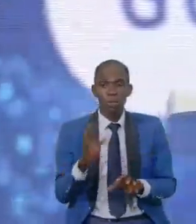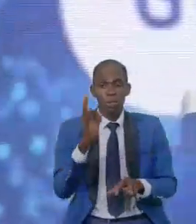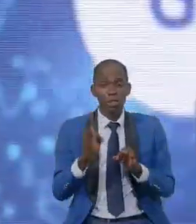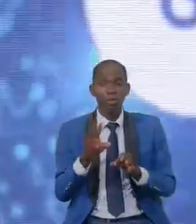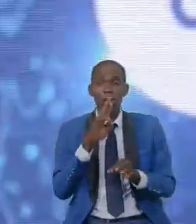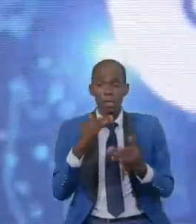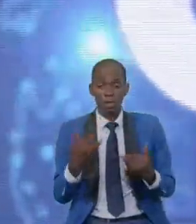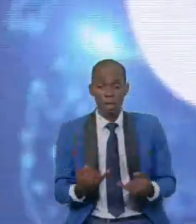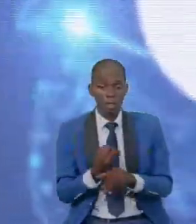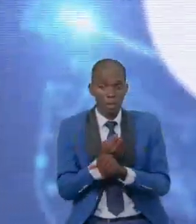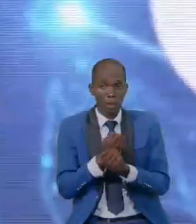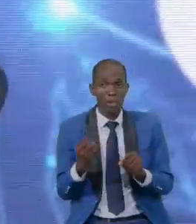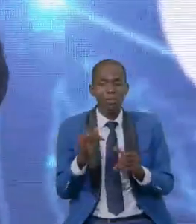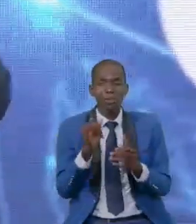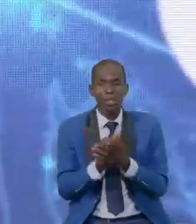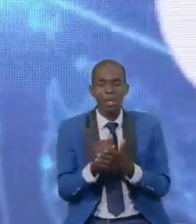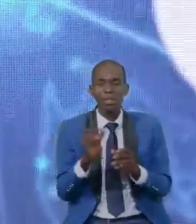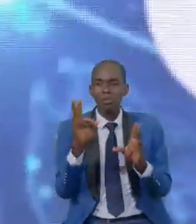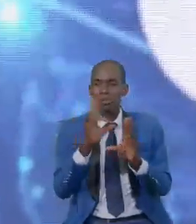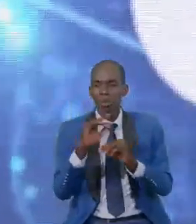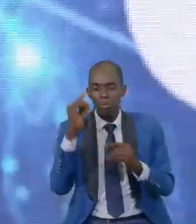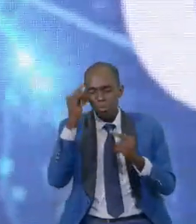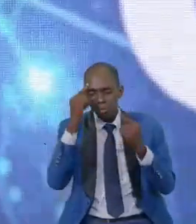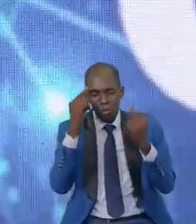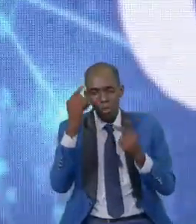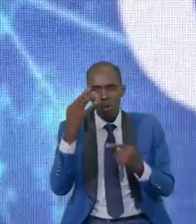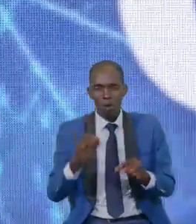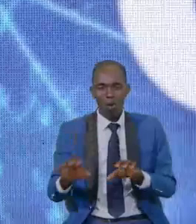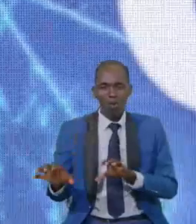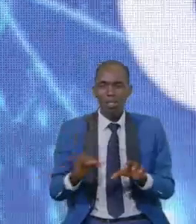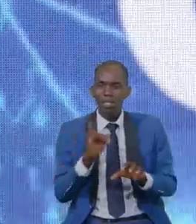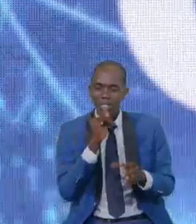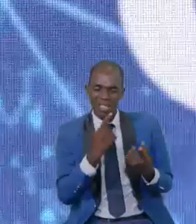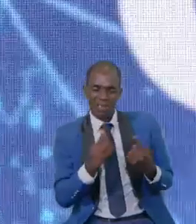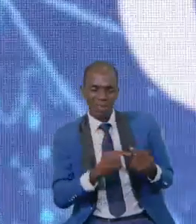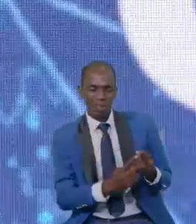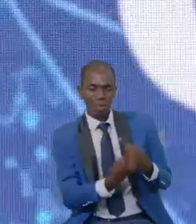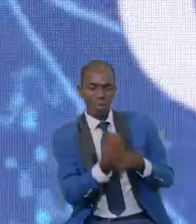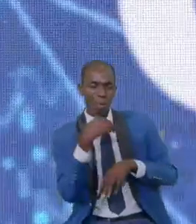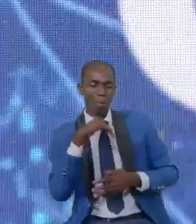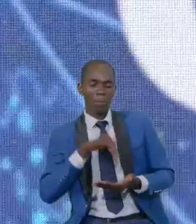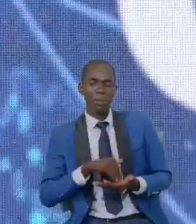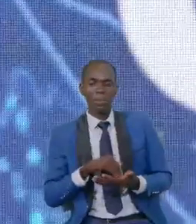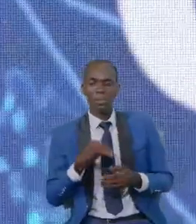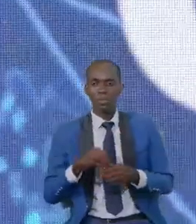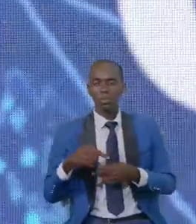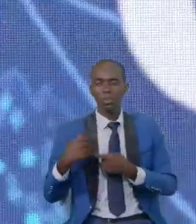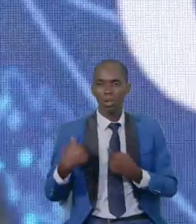that thoughtlessness of action is trying to re-enter your life.